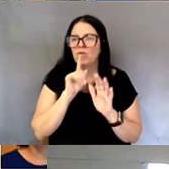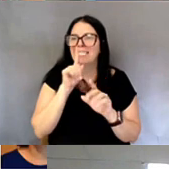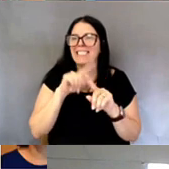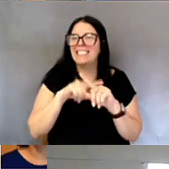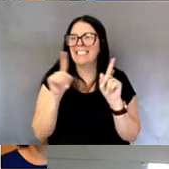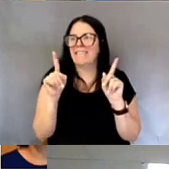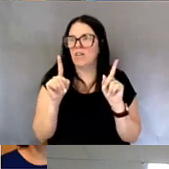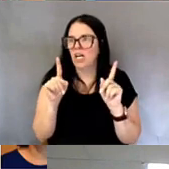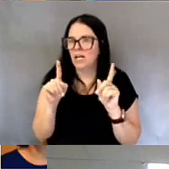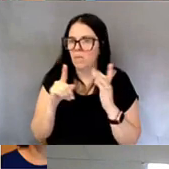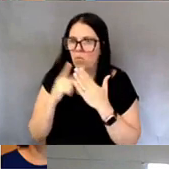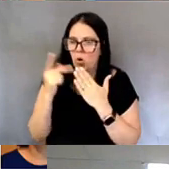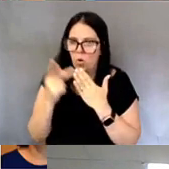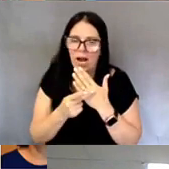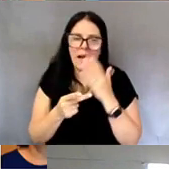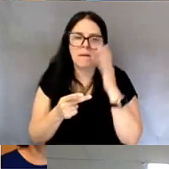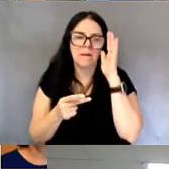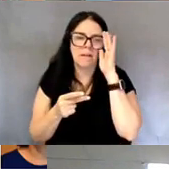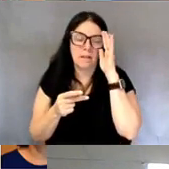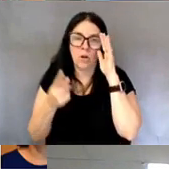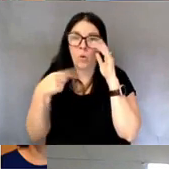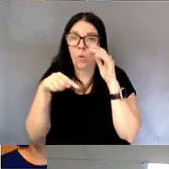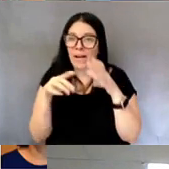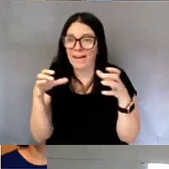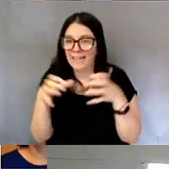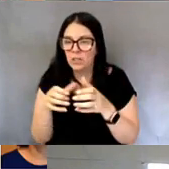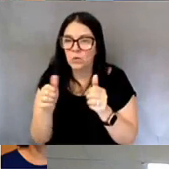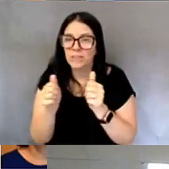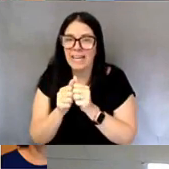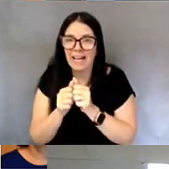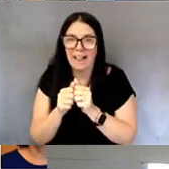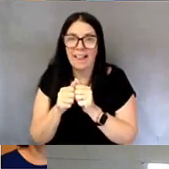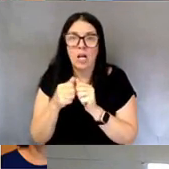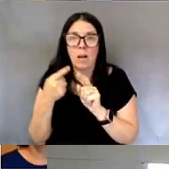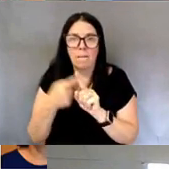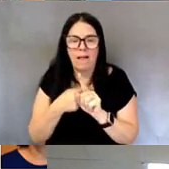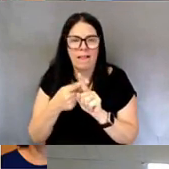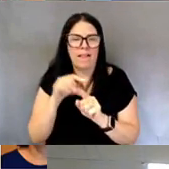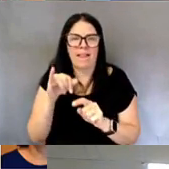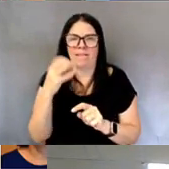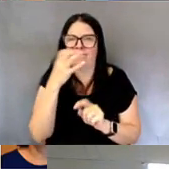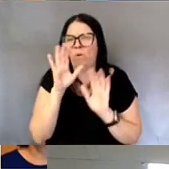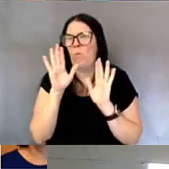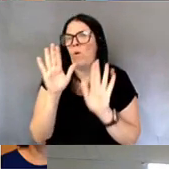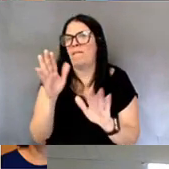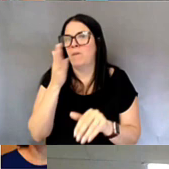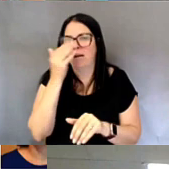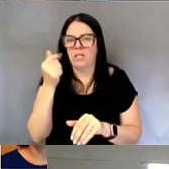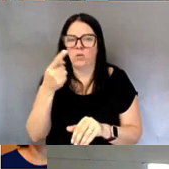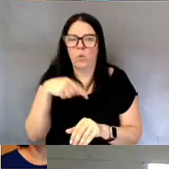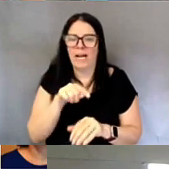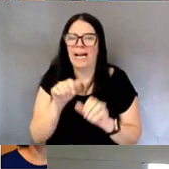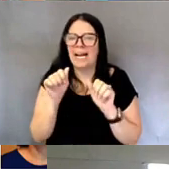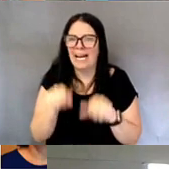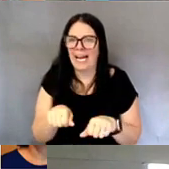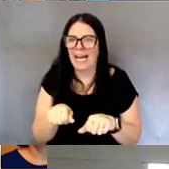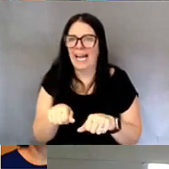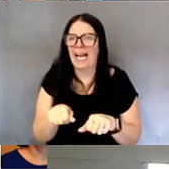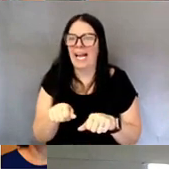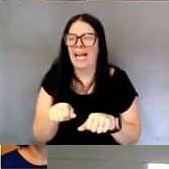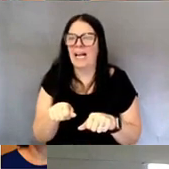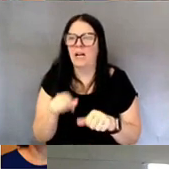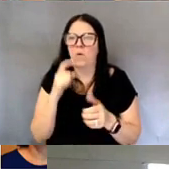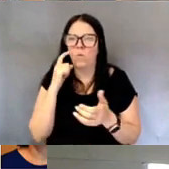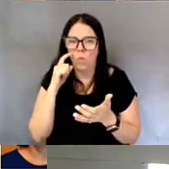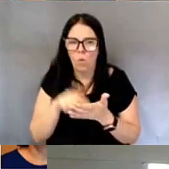different programs. And when we get together, monthly was excellent because we were able to